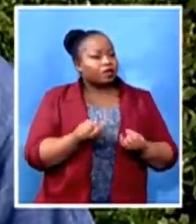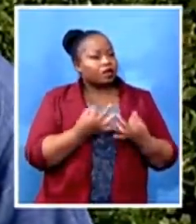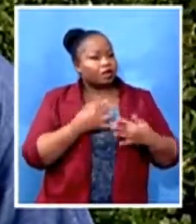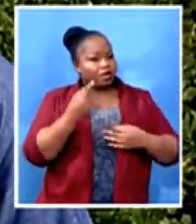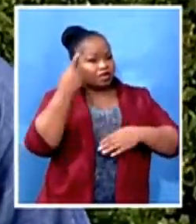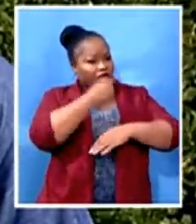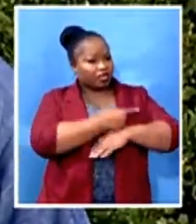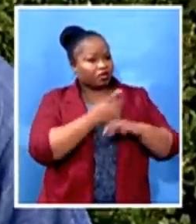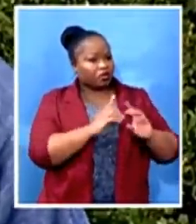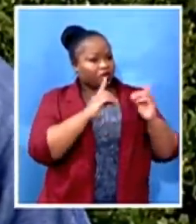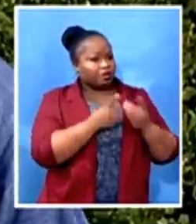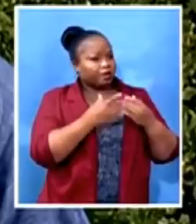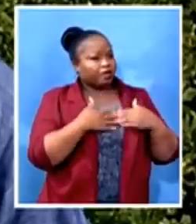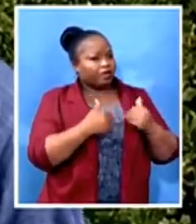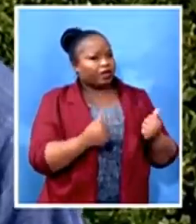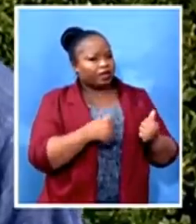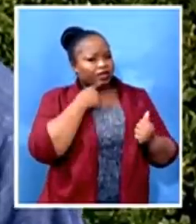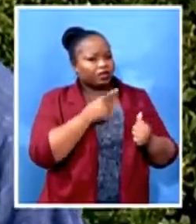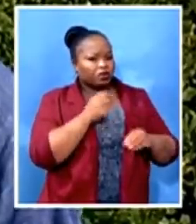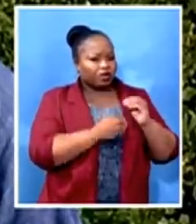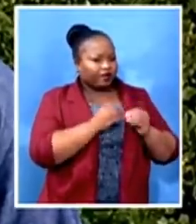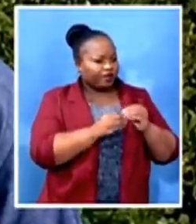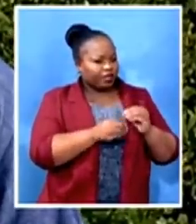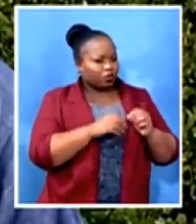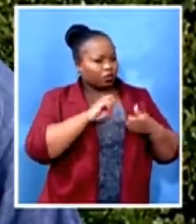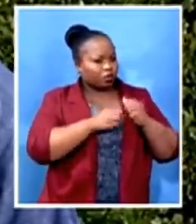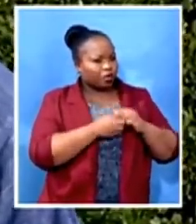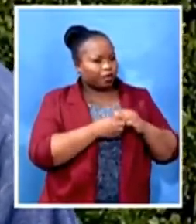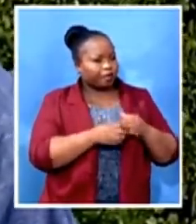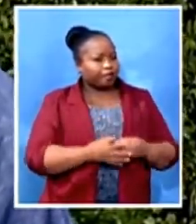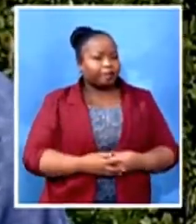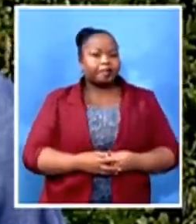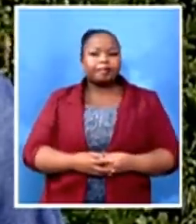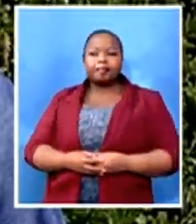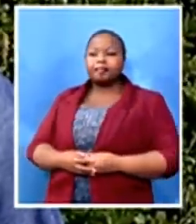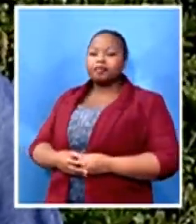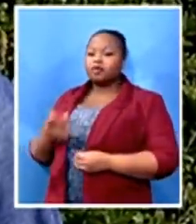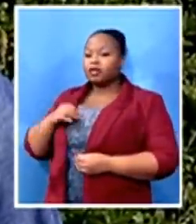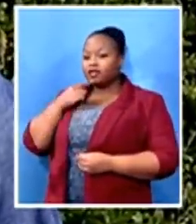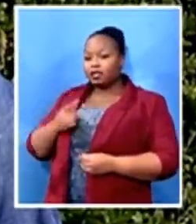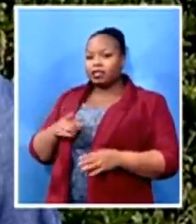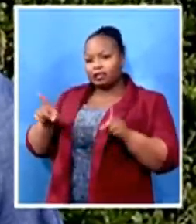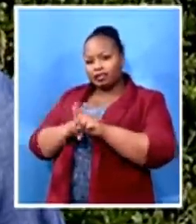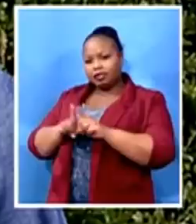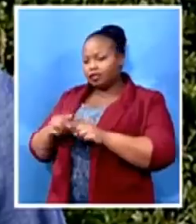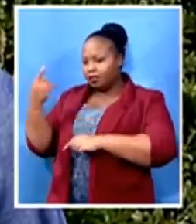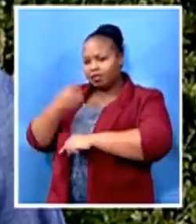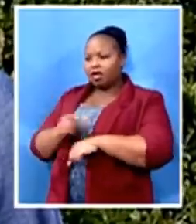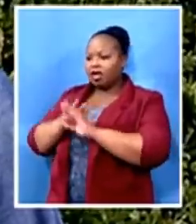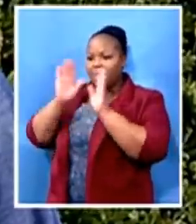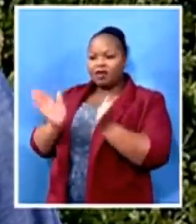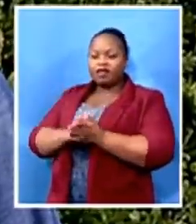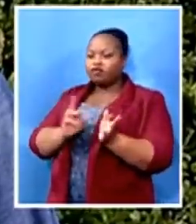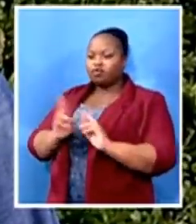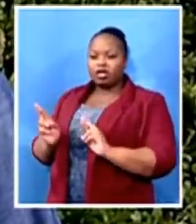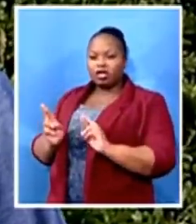fix those problems? The report I have says on the very same day they were ready. They had a portfolio of evidence to demonstrate, but there was a